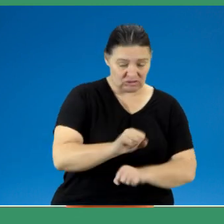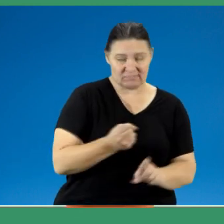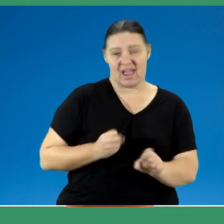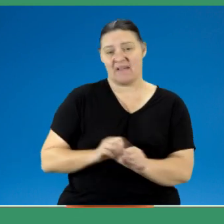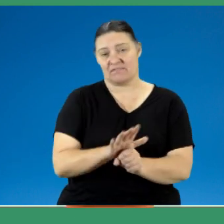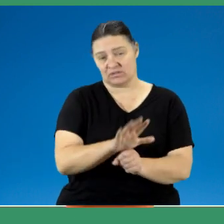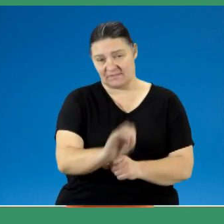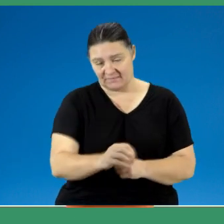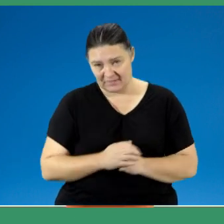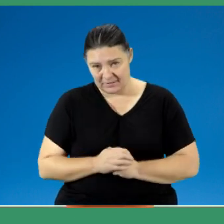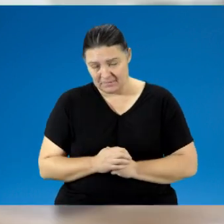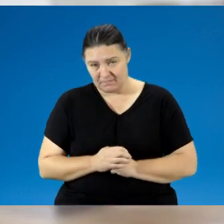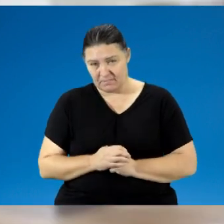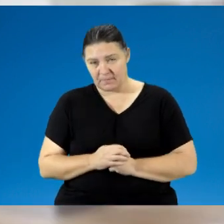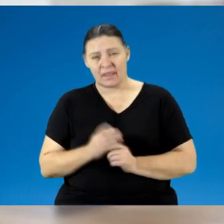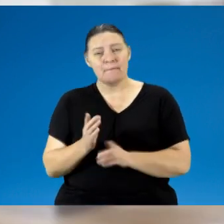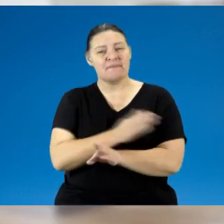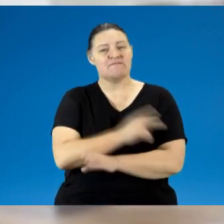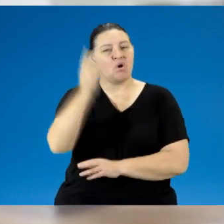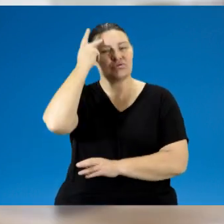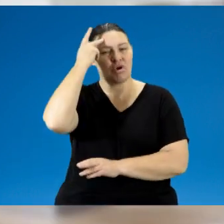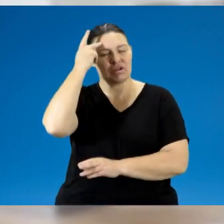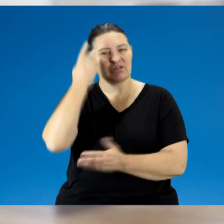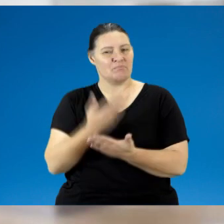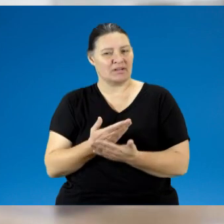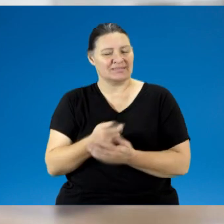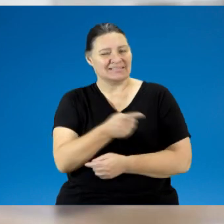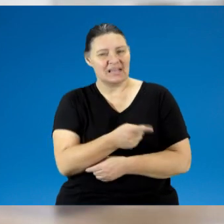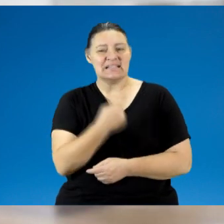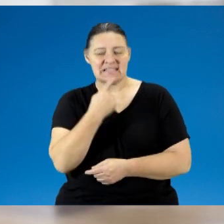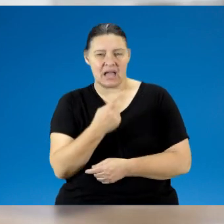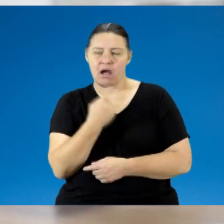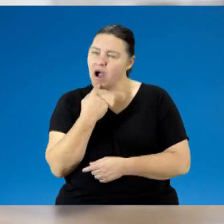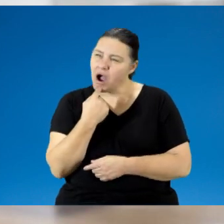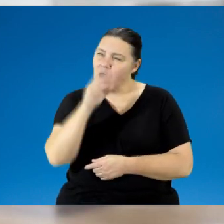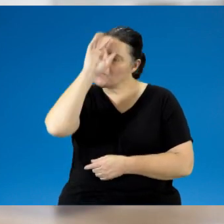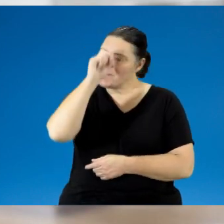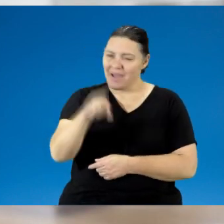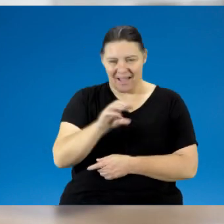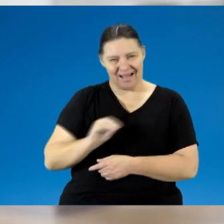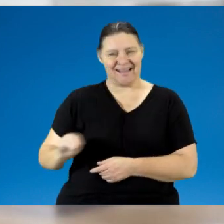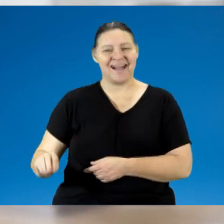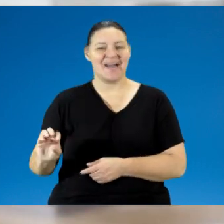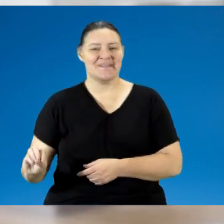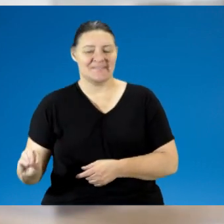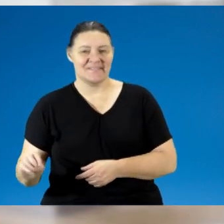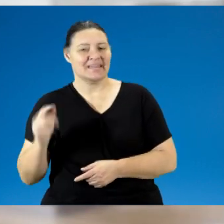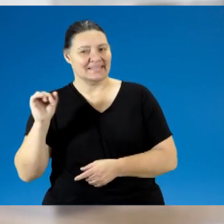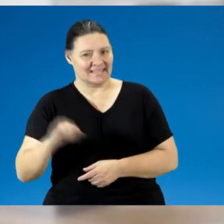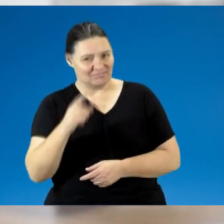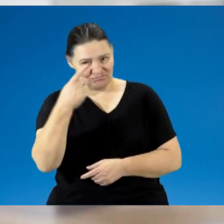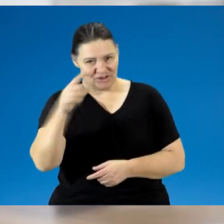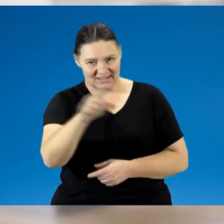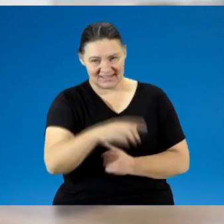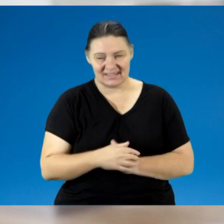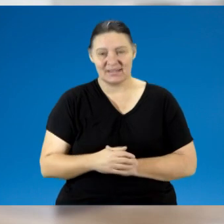strategies. So you would remember from our pre-knowledge practice that some of the components, they ring a bell when you see them here. So yes,